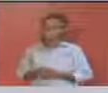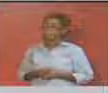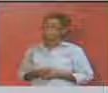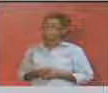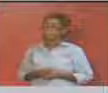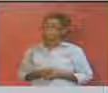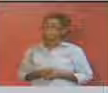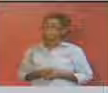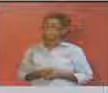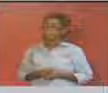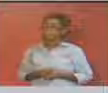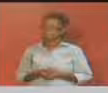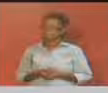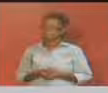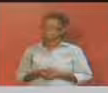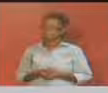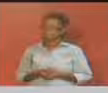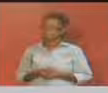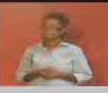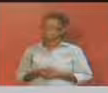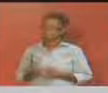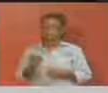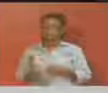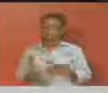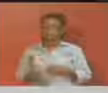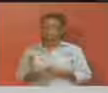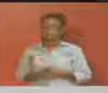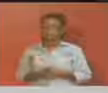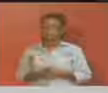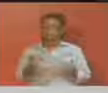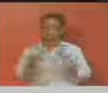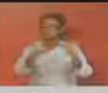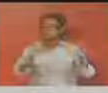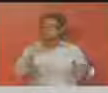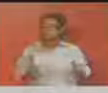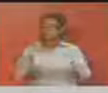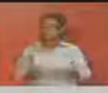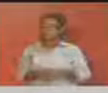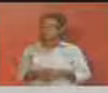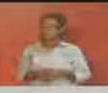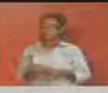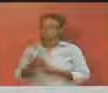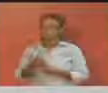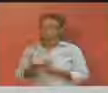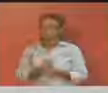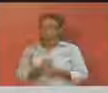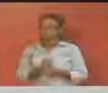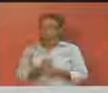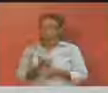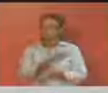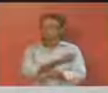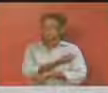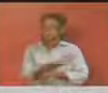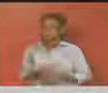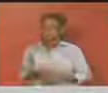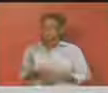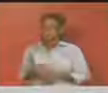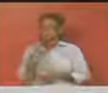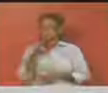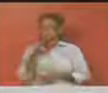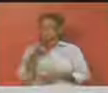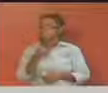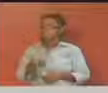sensibly. So vaccine manufacturers and or countries have stated that they will only deal